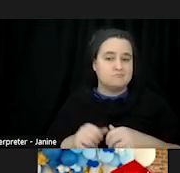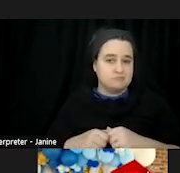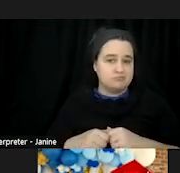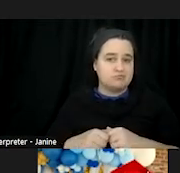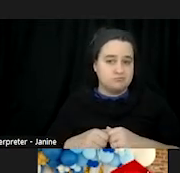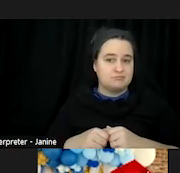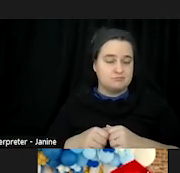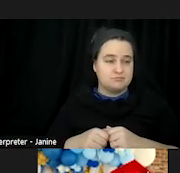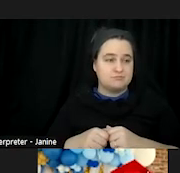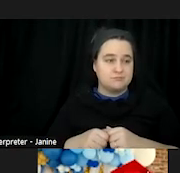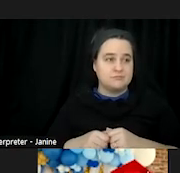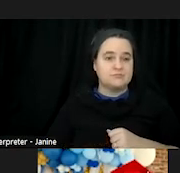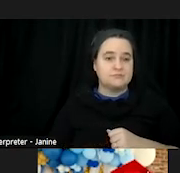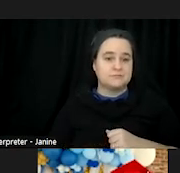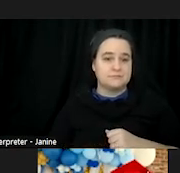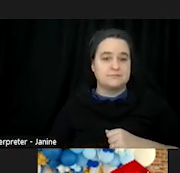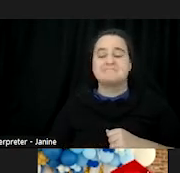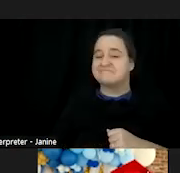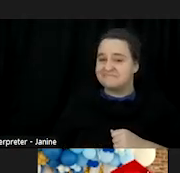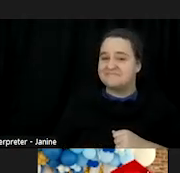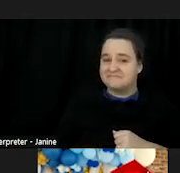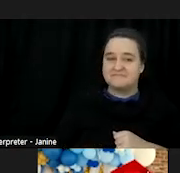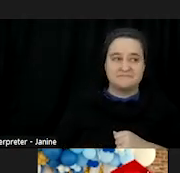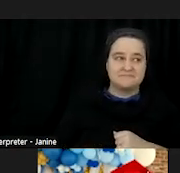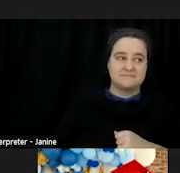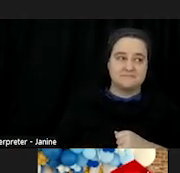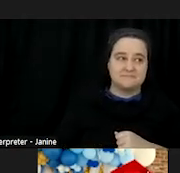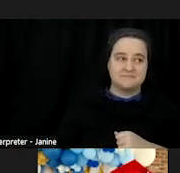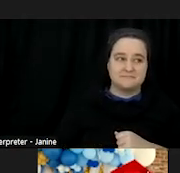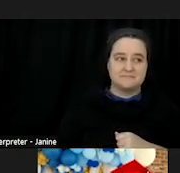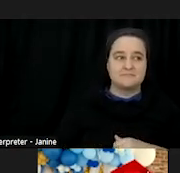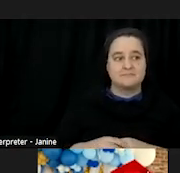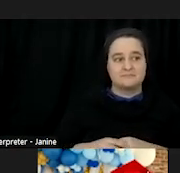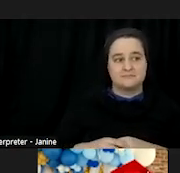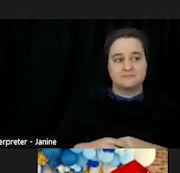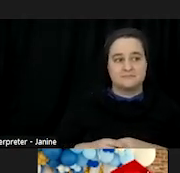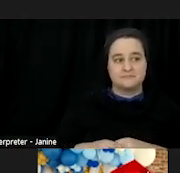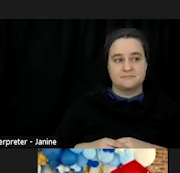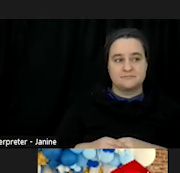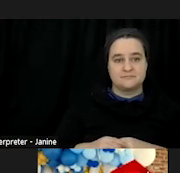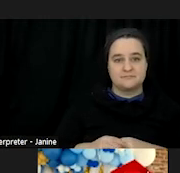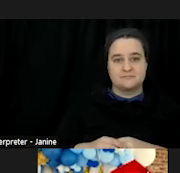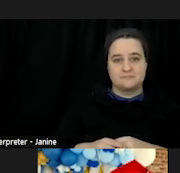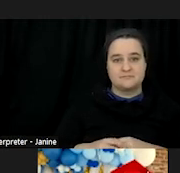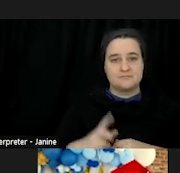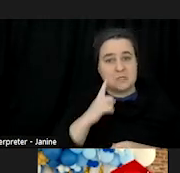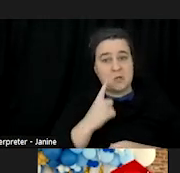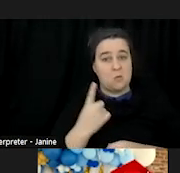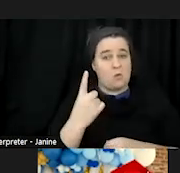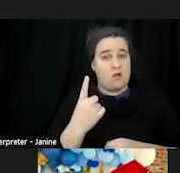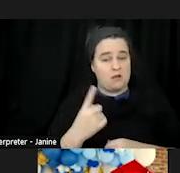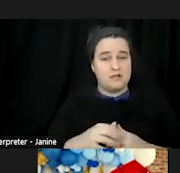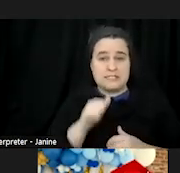the other thing. Okay. You said, I think the one thing that